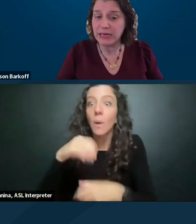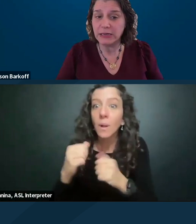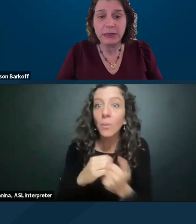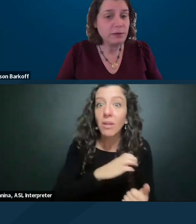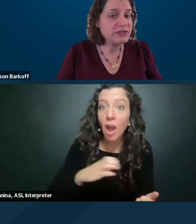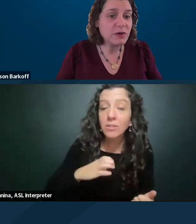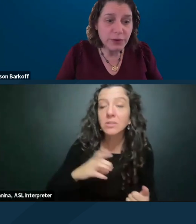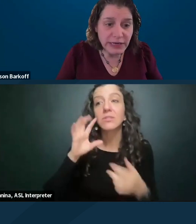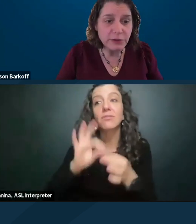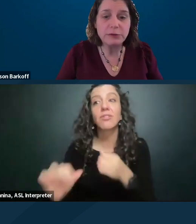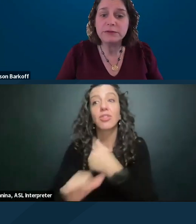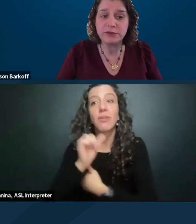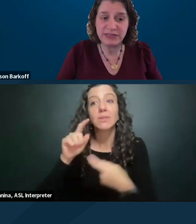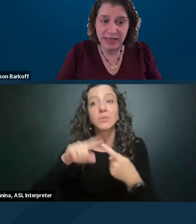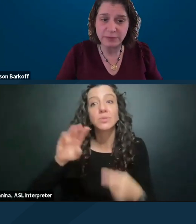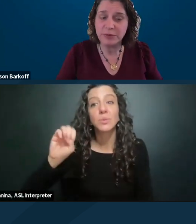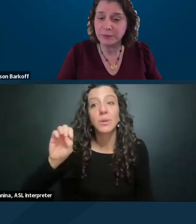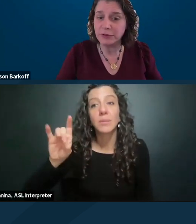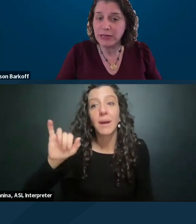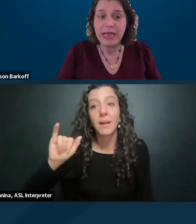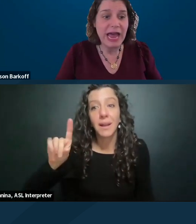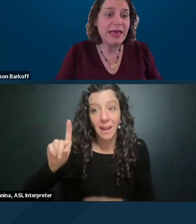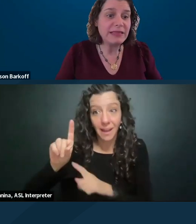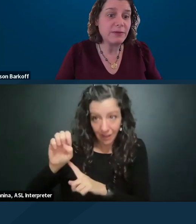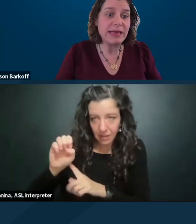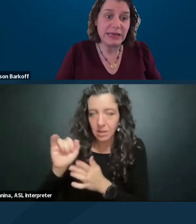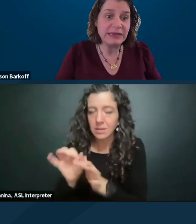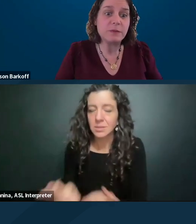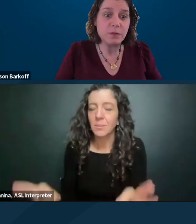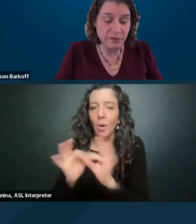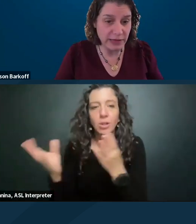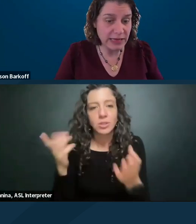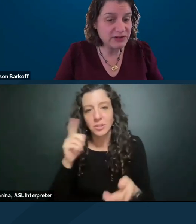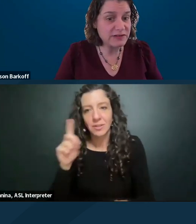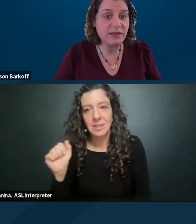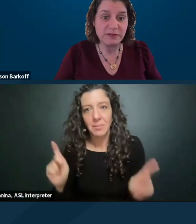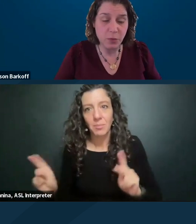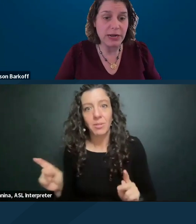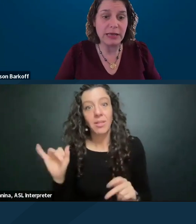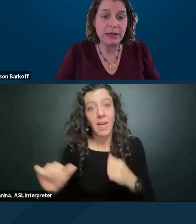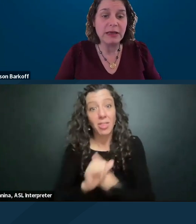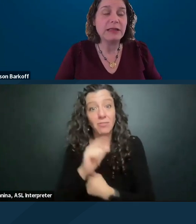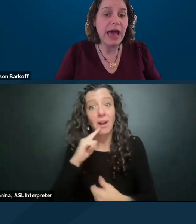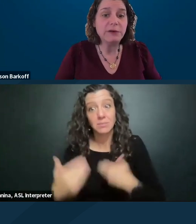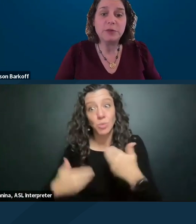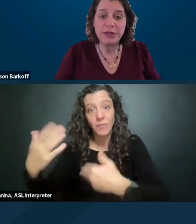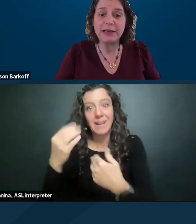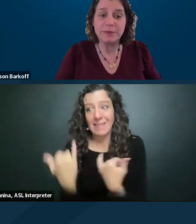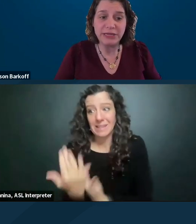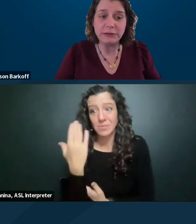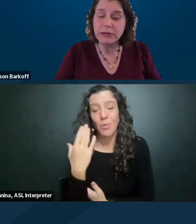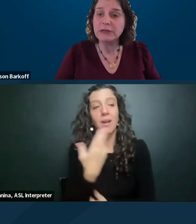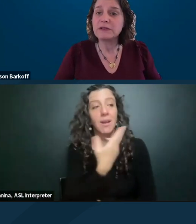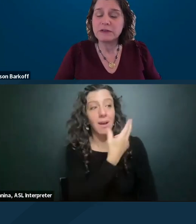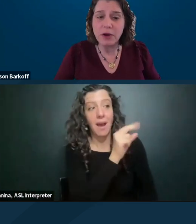to Medicaid, which is critical for disabled people. And that threat is moving. And just this morning, the House put